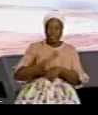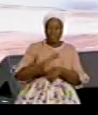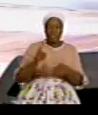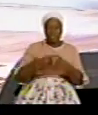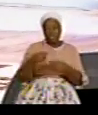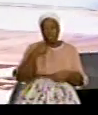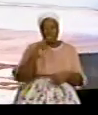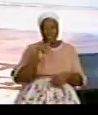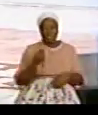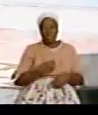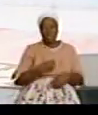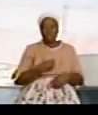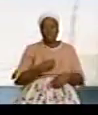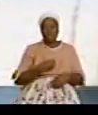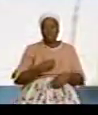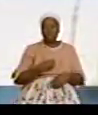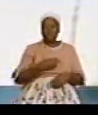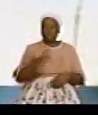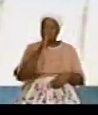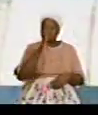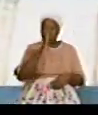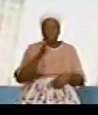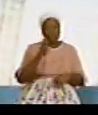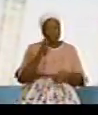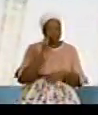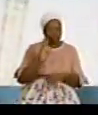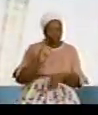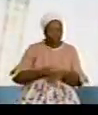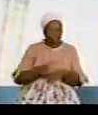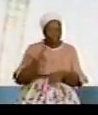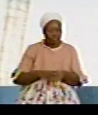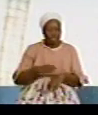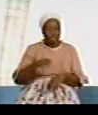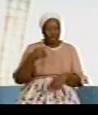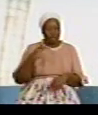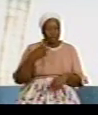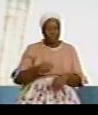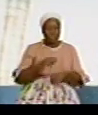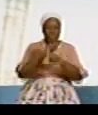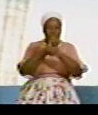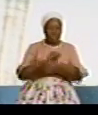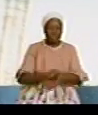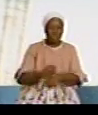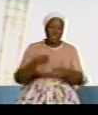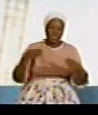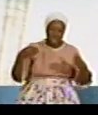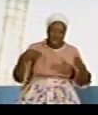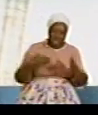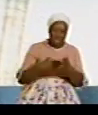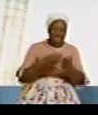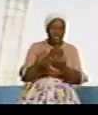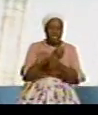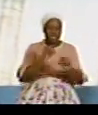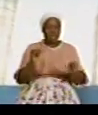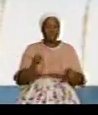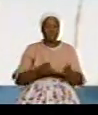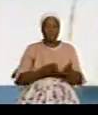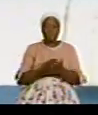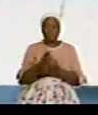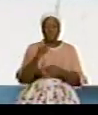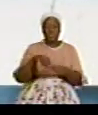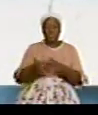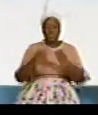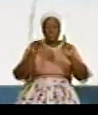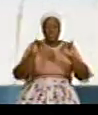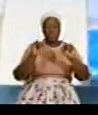us, beware of the traditions against saving truth. In Titus